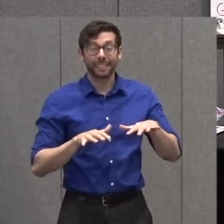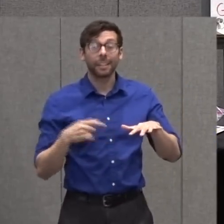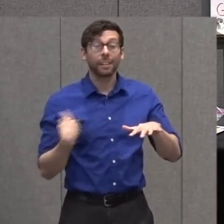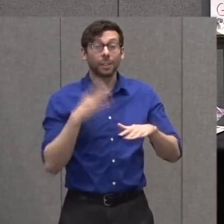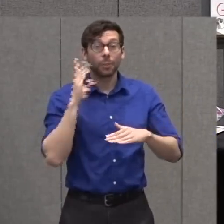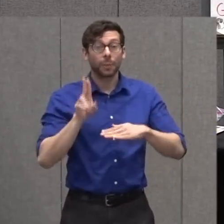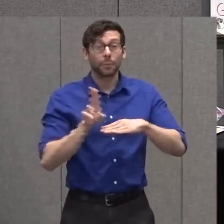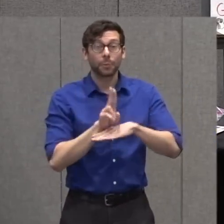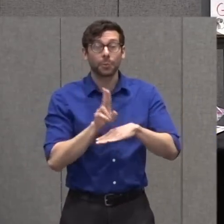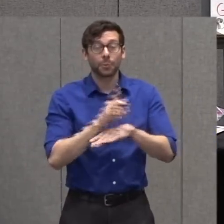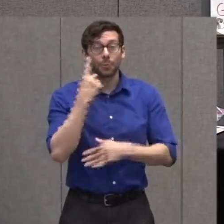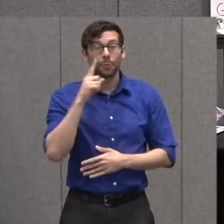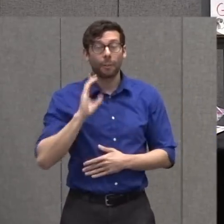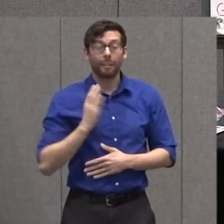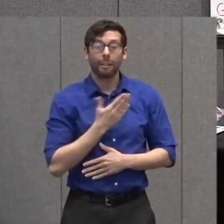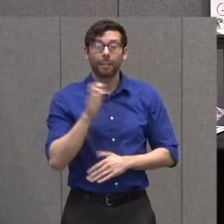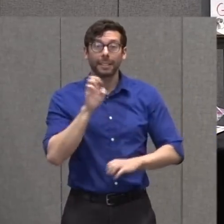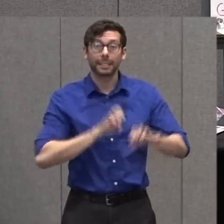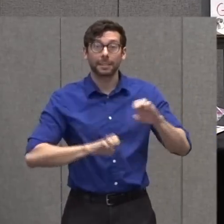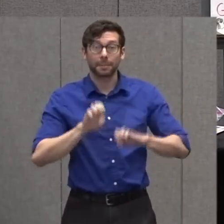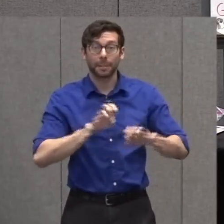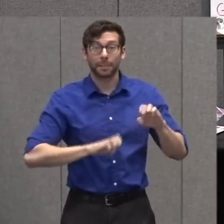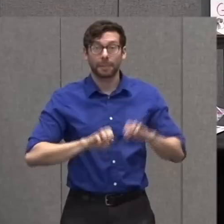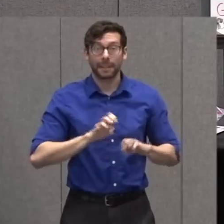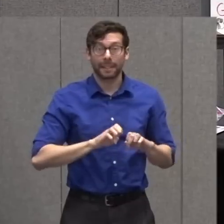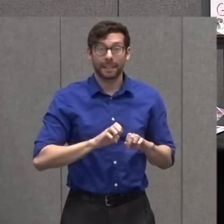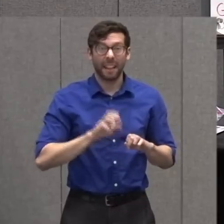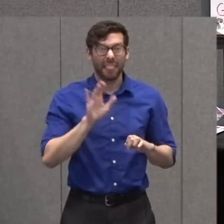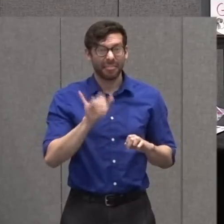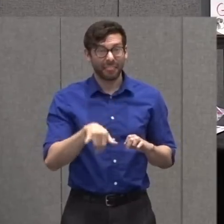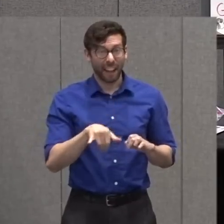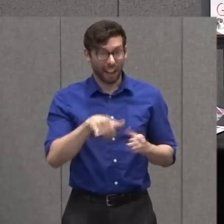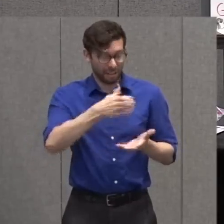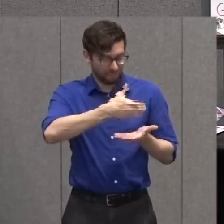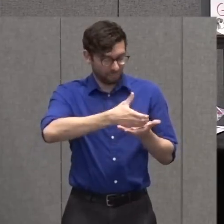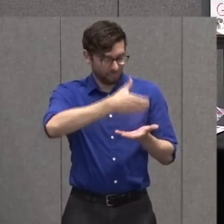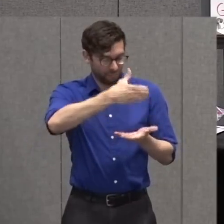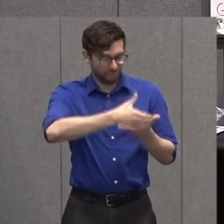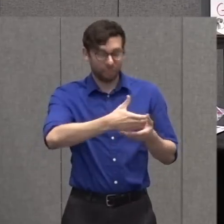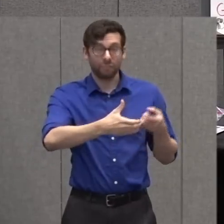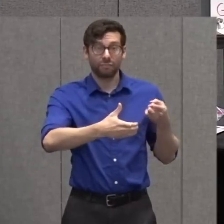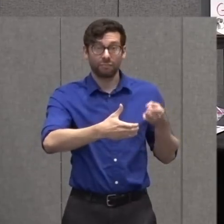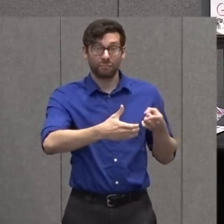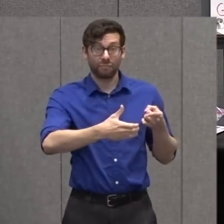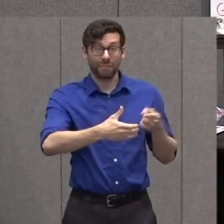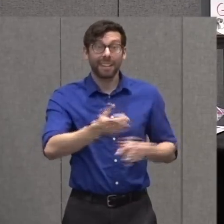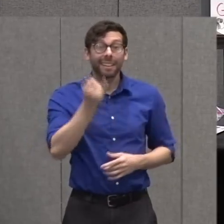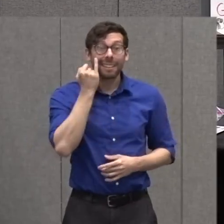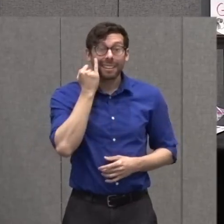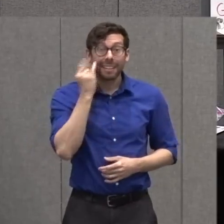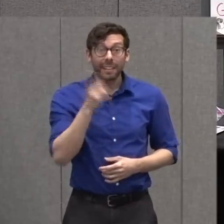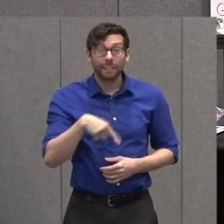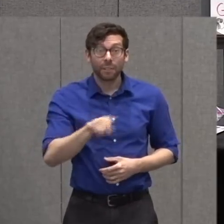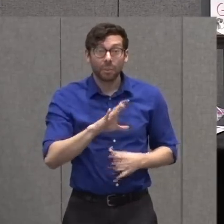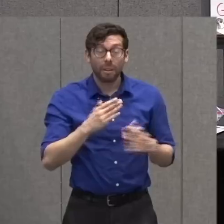our experiment. Let's look at this. This is another thing. You could do this experiment at home if you had a clear